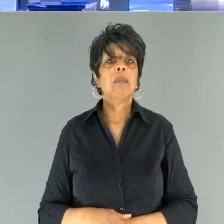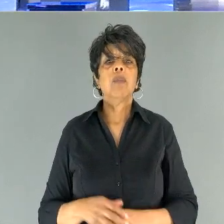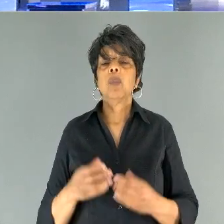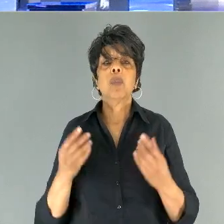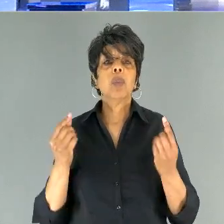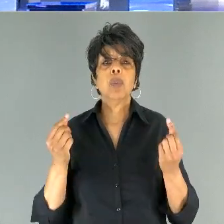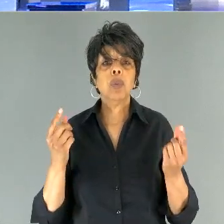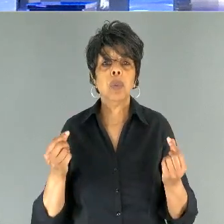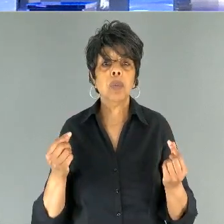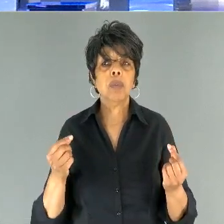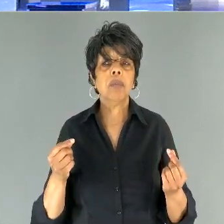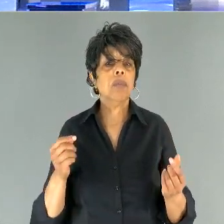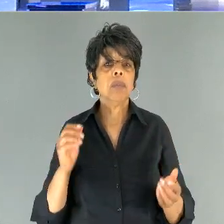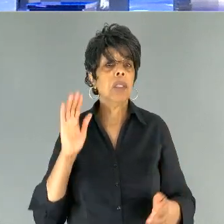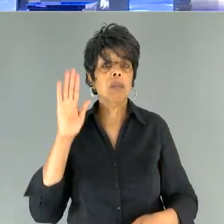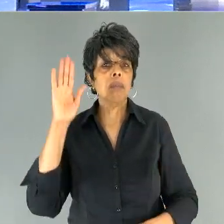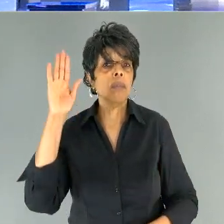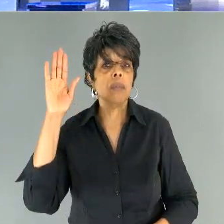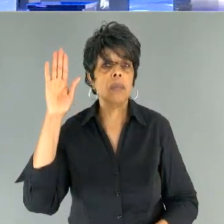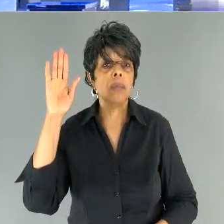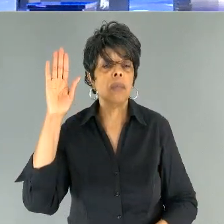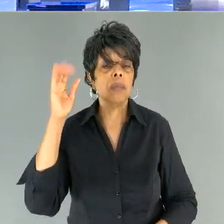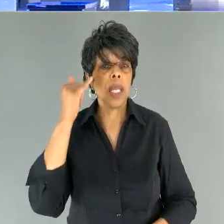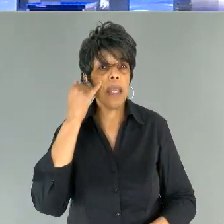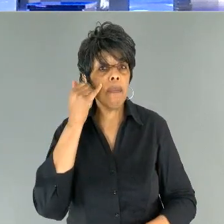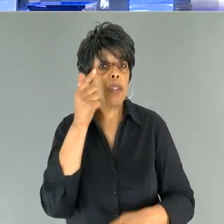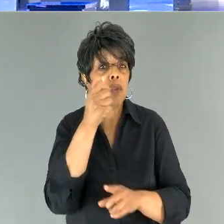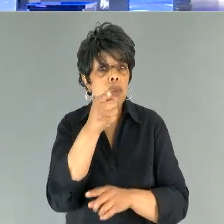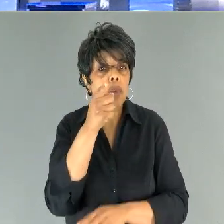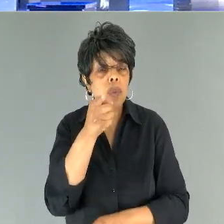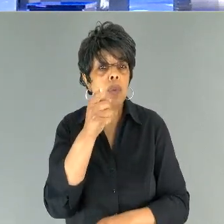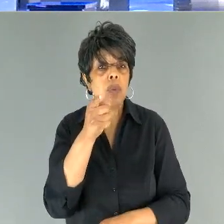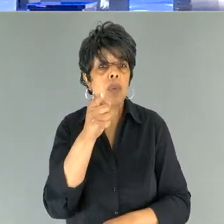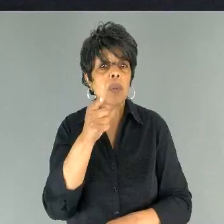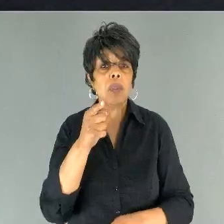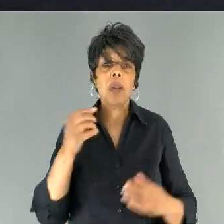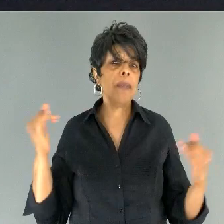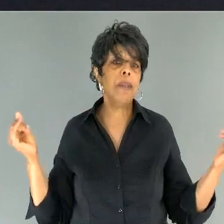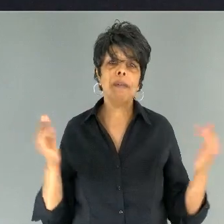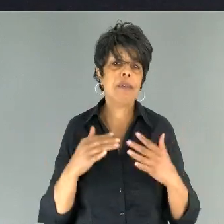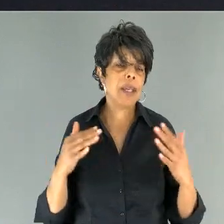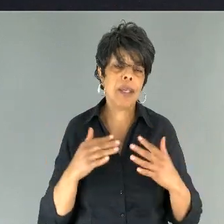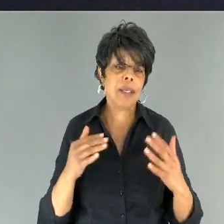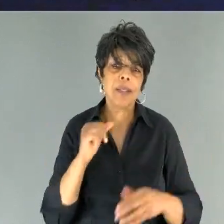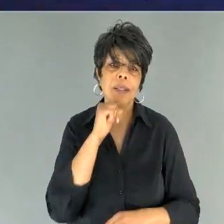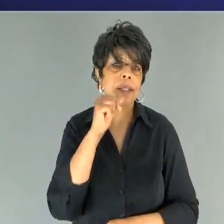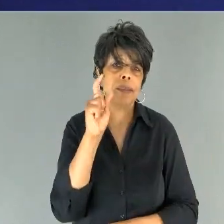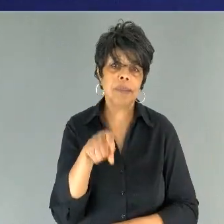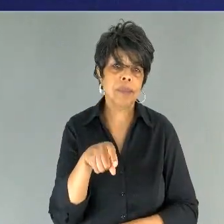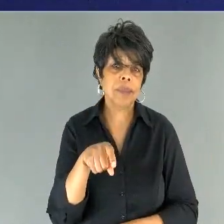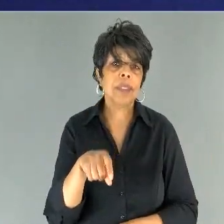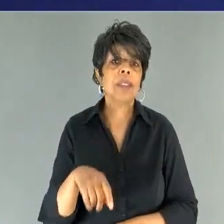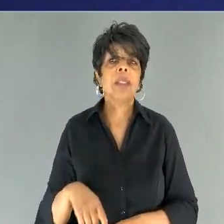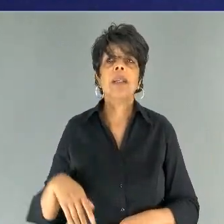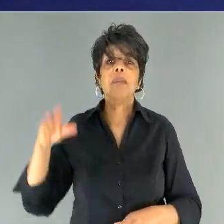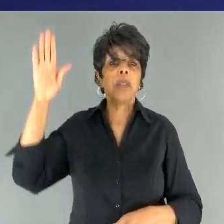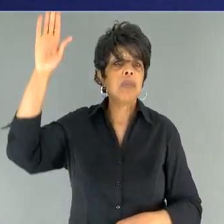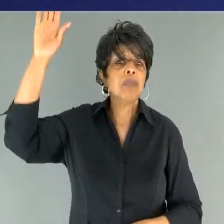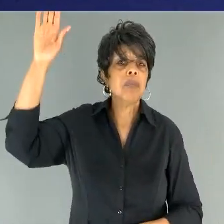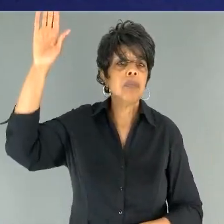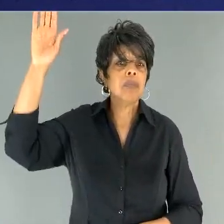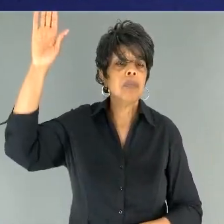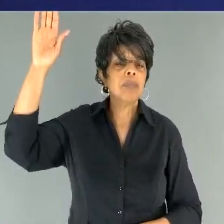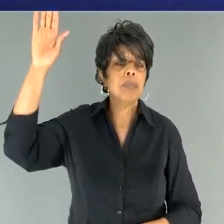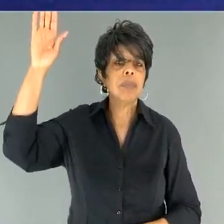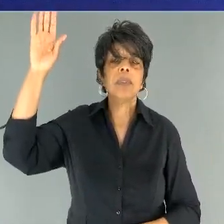I want to lead you in a prayer. But if that's you, just raise your hand. Don't be afraid. I see that hand. God bless you. Raise it high.